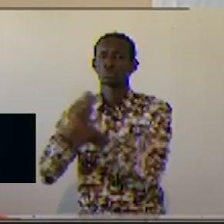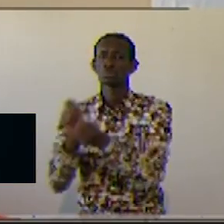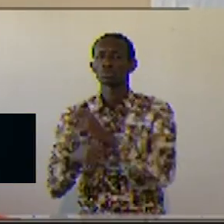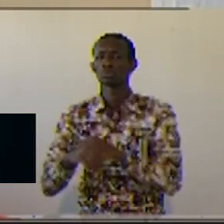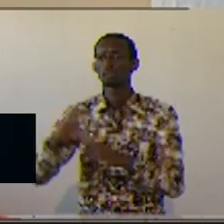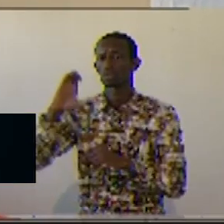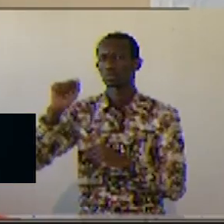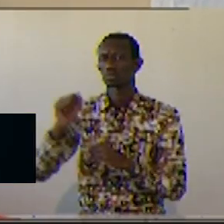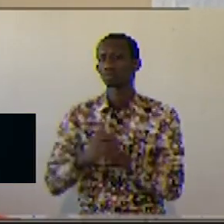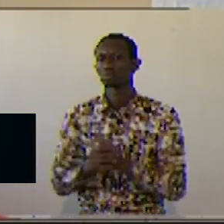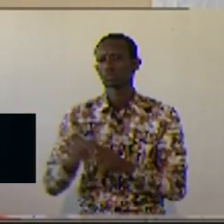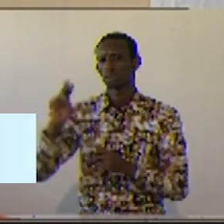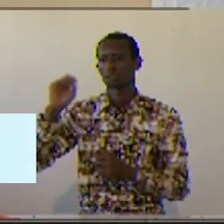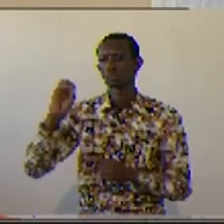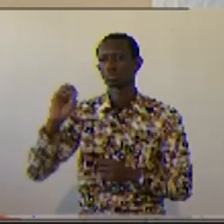nitrate.